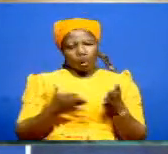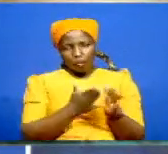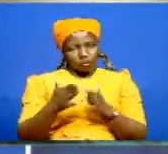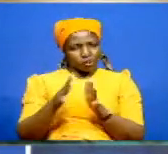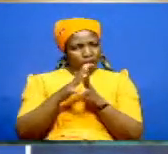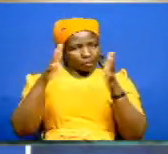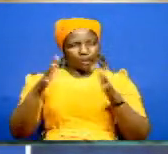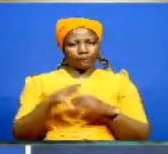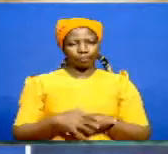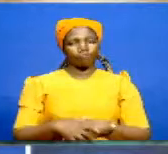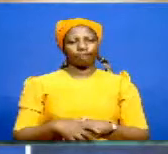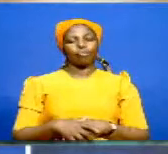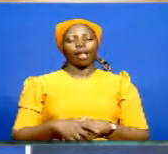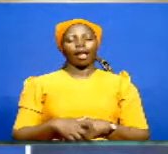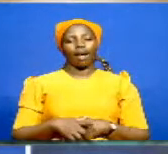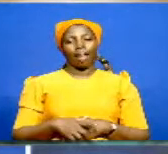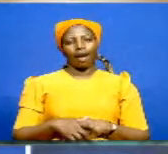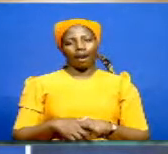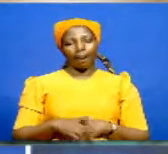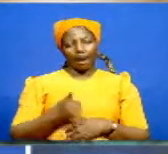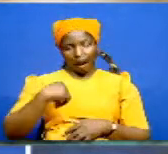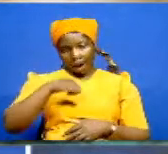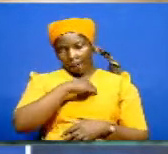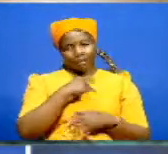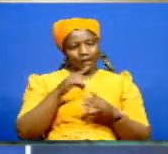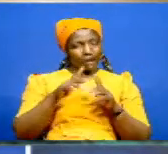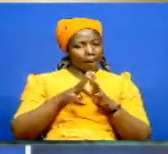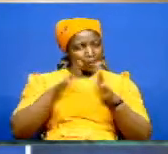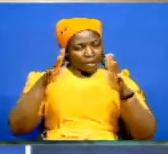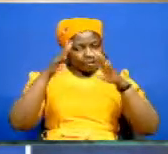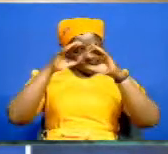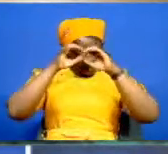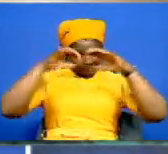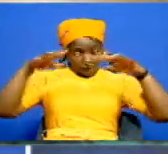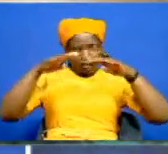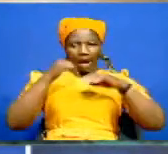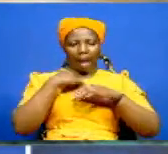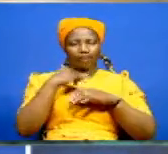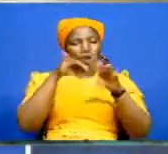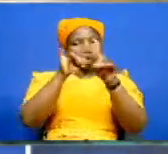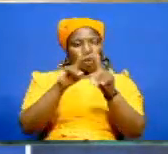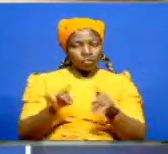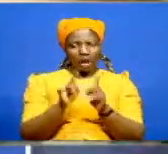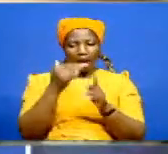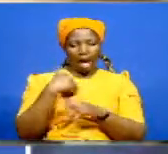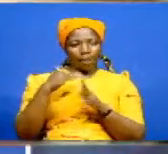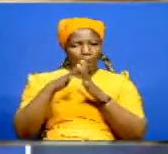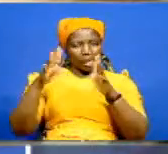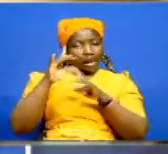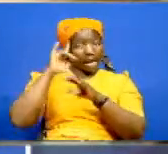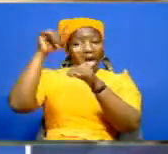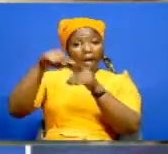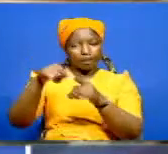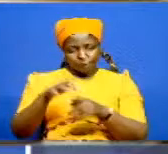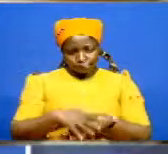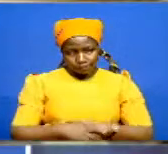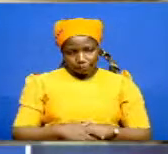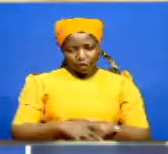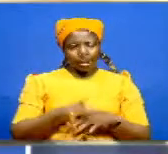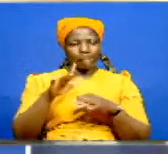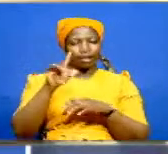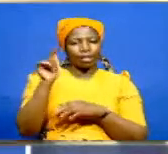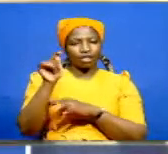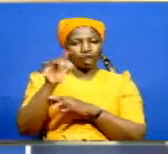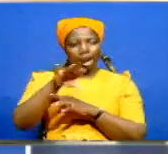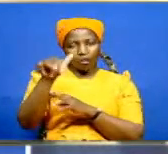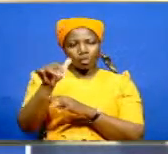opportunity. We have a bigger vision and we have a bigger aim. However, Trans Nzoia County Commissioner